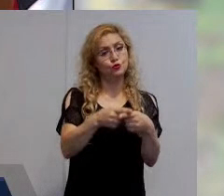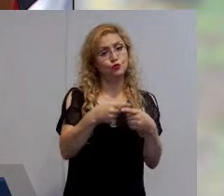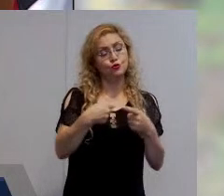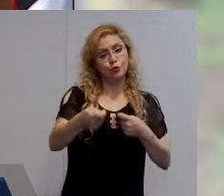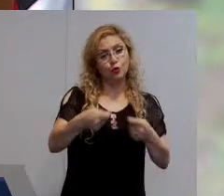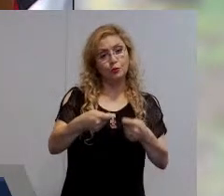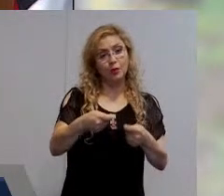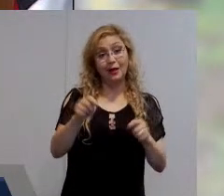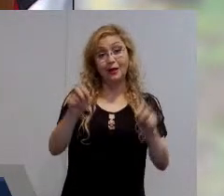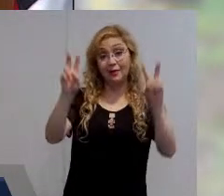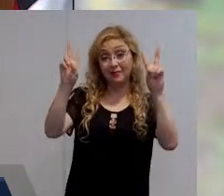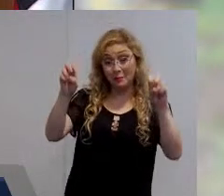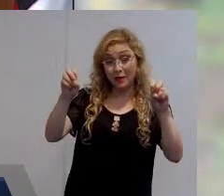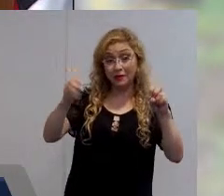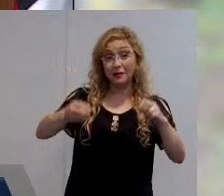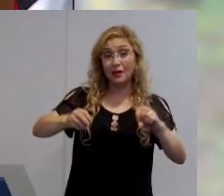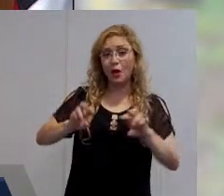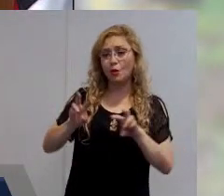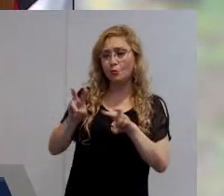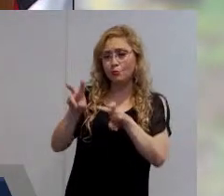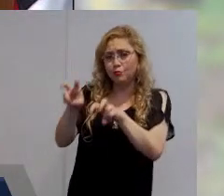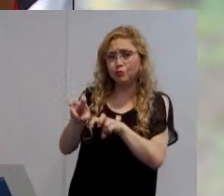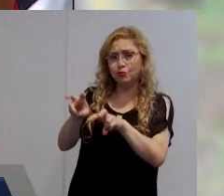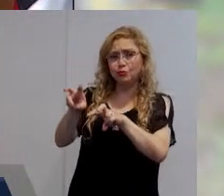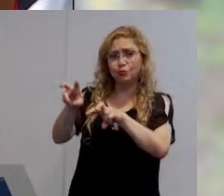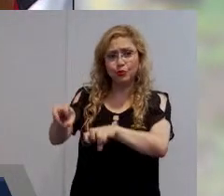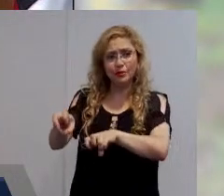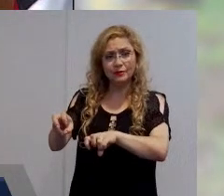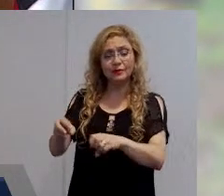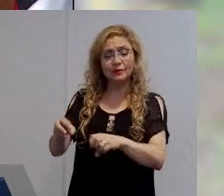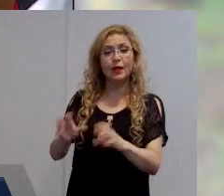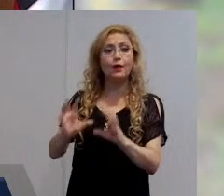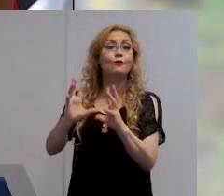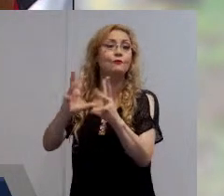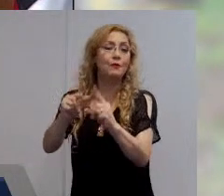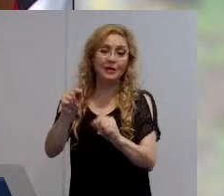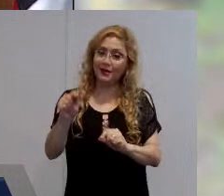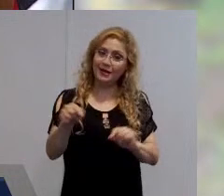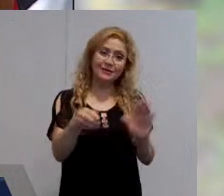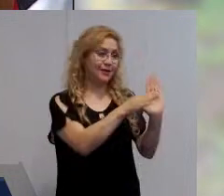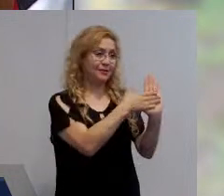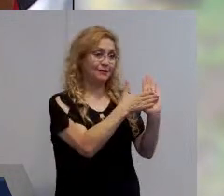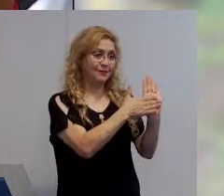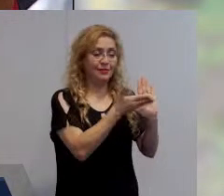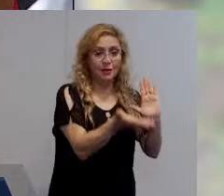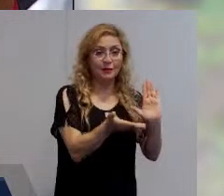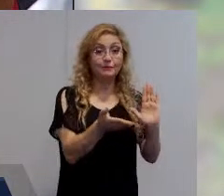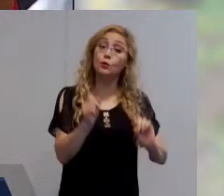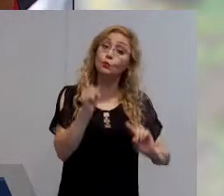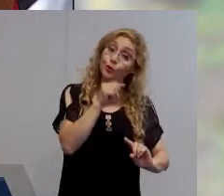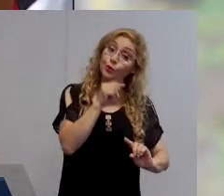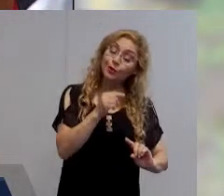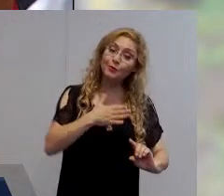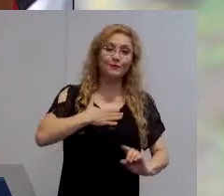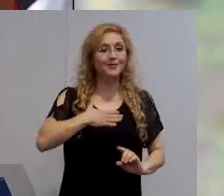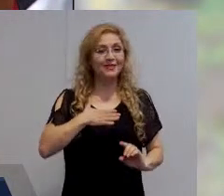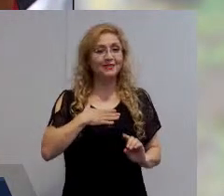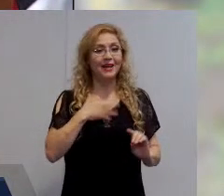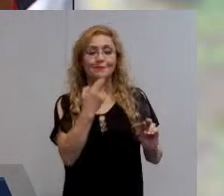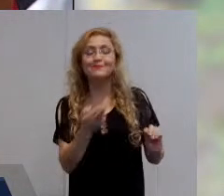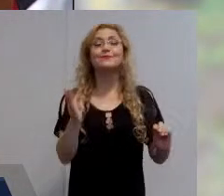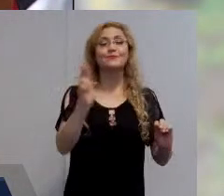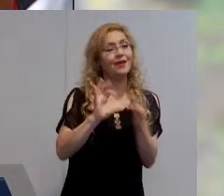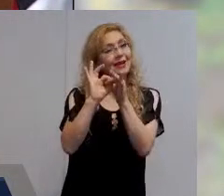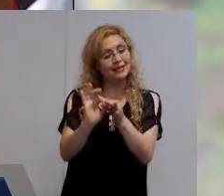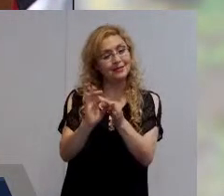issue of family farming will be a key pillar, we believe. And to end, I would like to reiterate